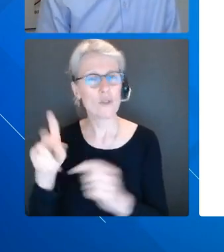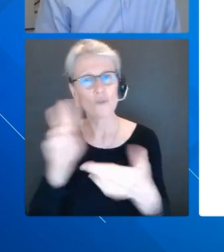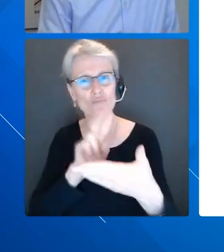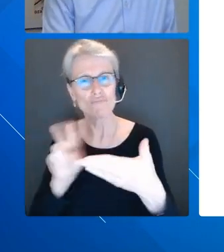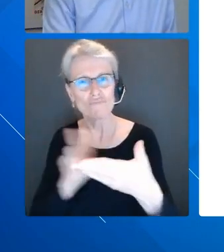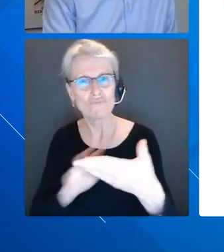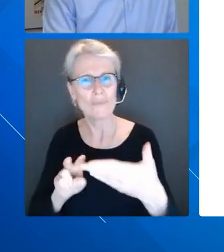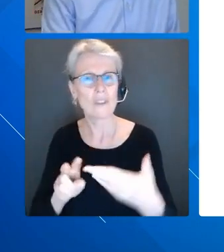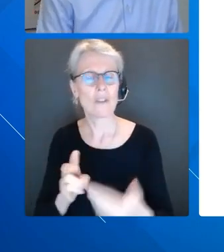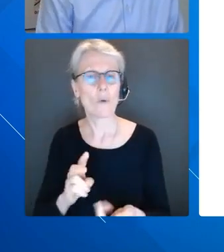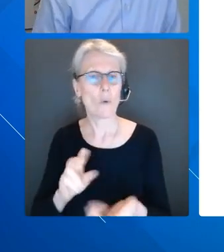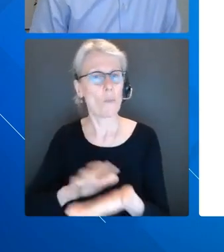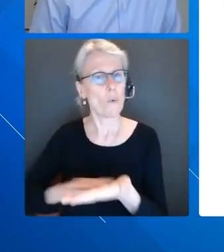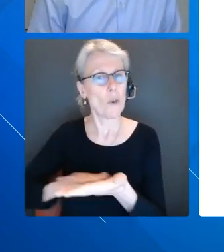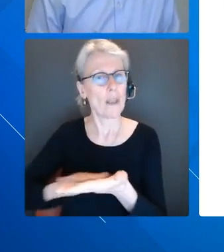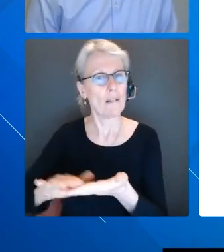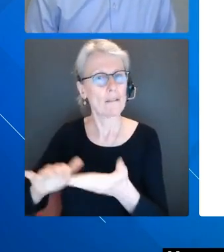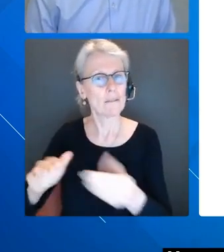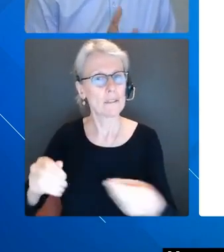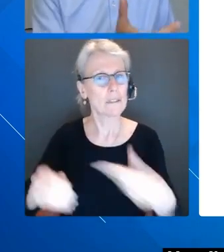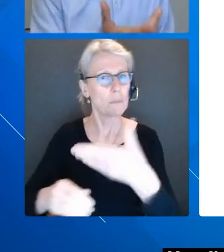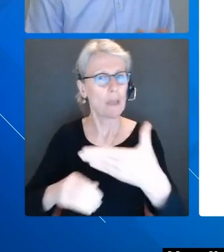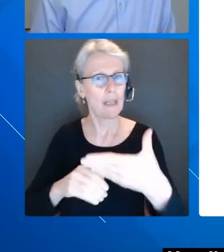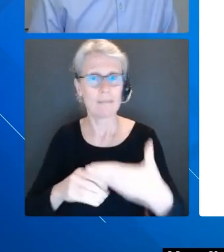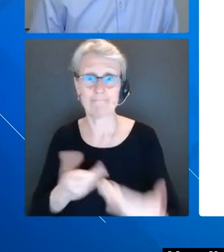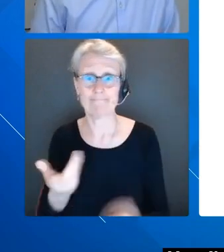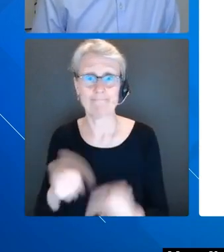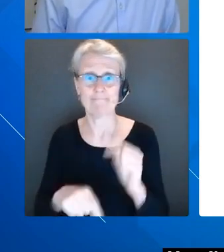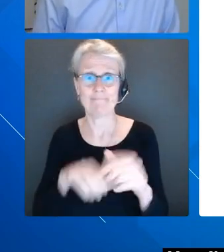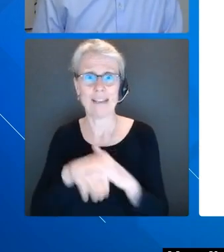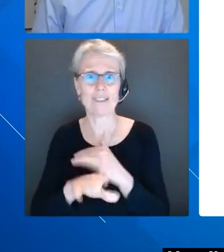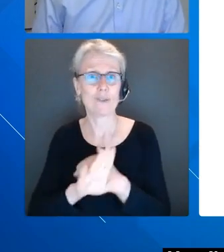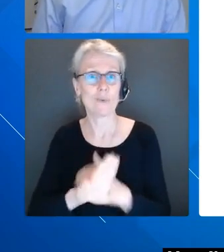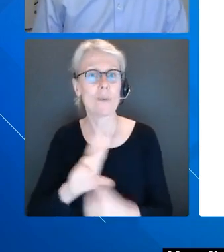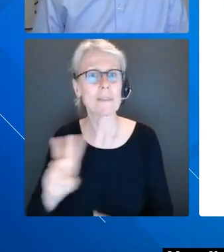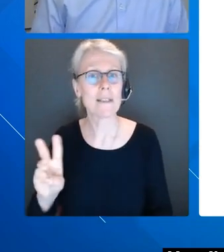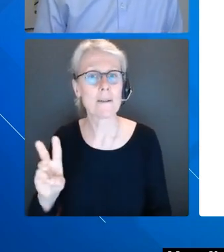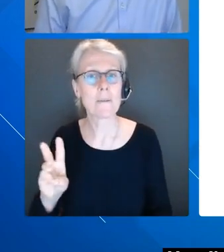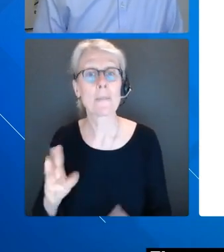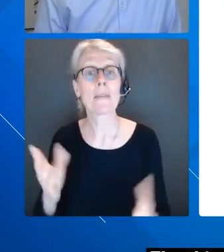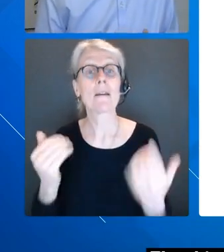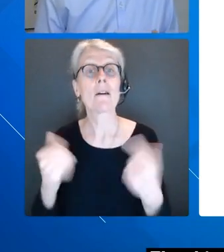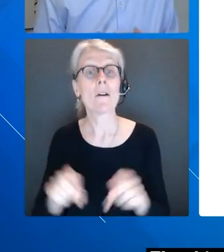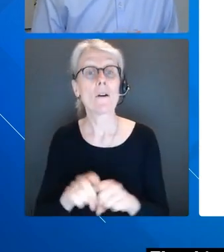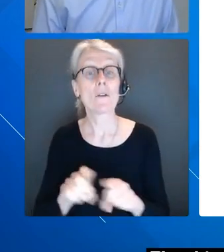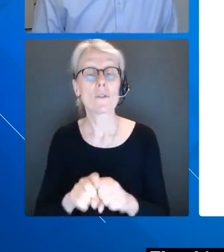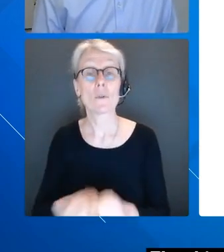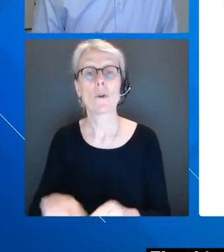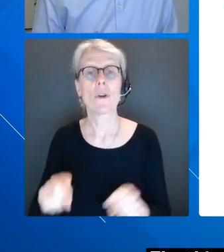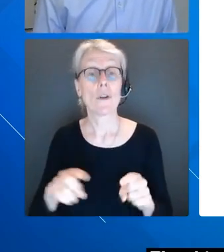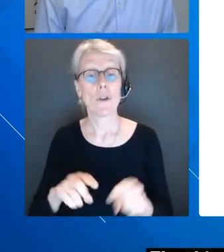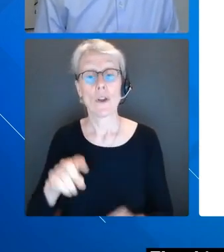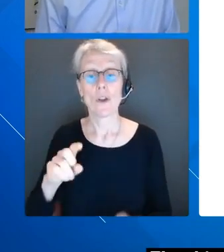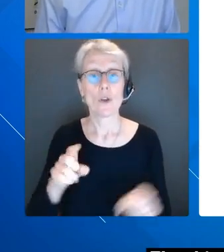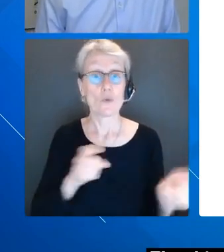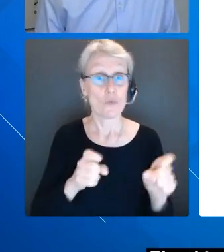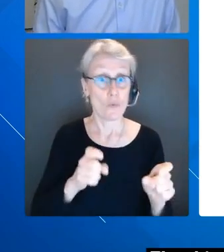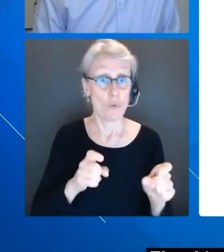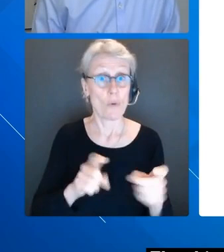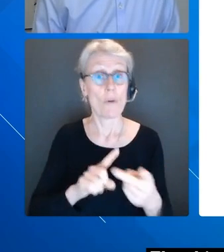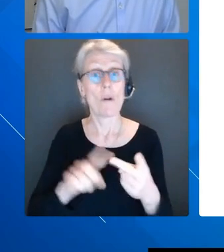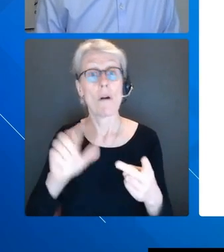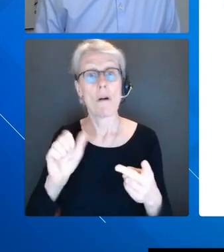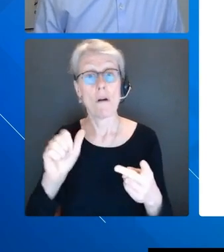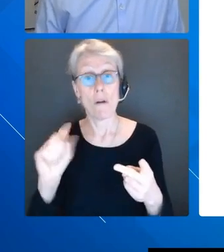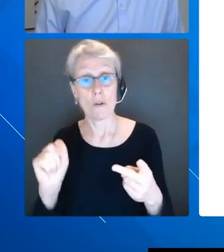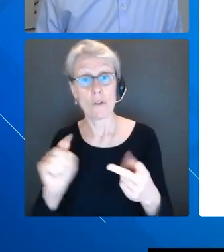they're done. They can't access your site. I'm unable to perform complex keyboard commands. The things like Control Alt Delete, basically just don't